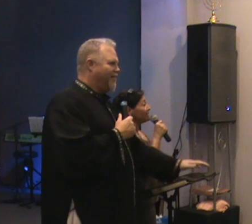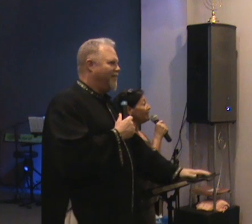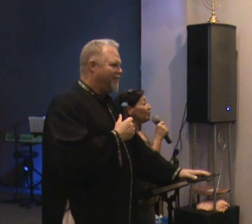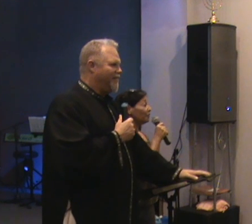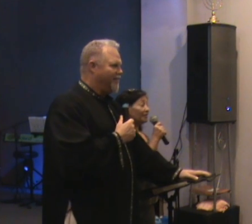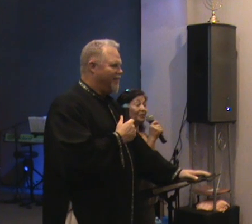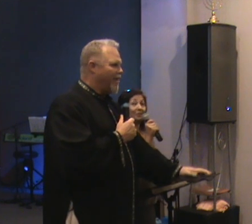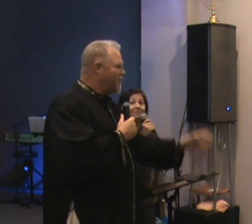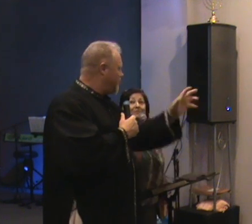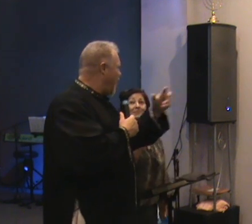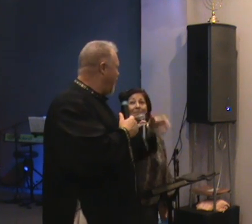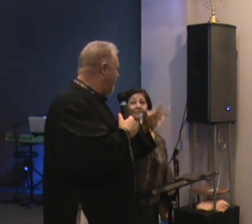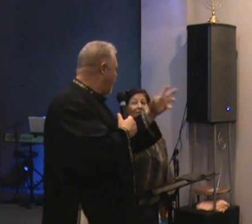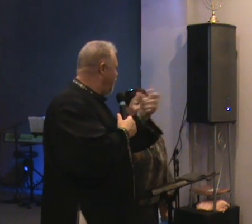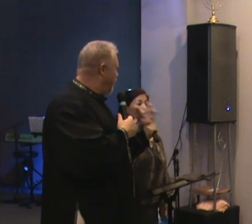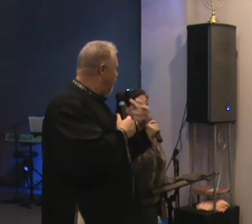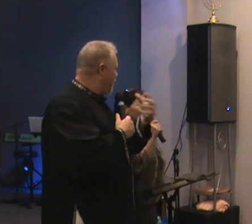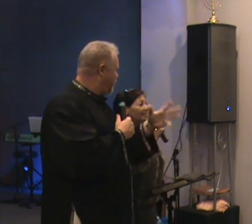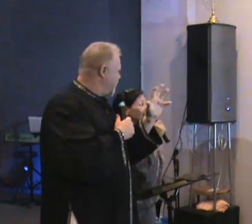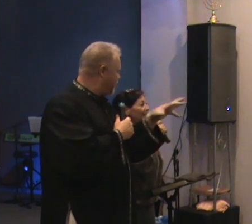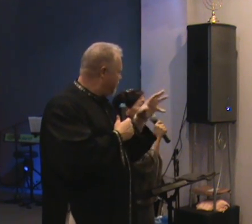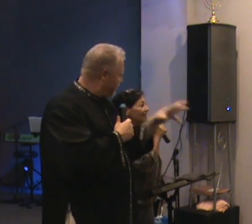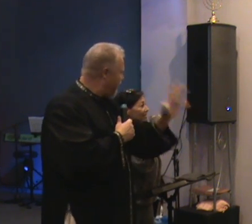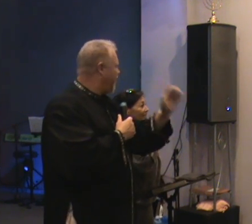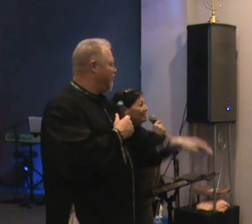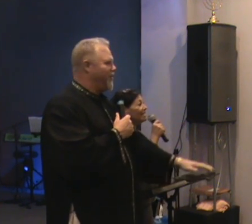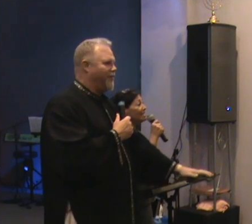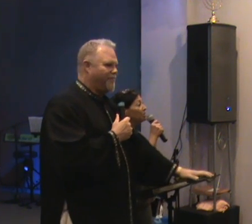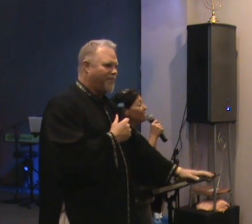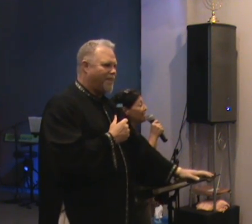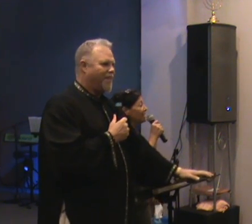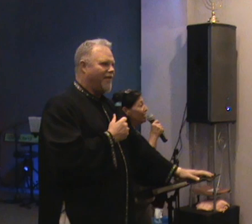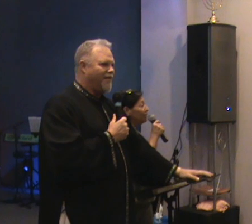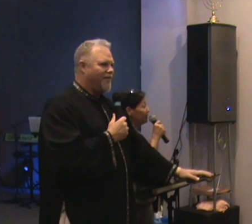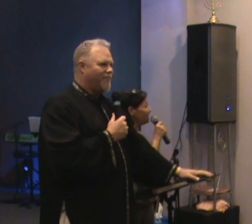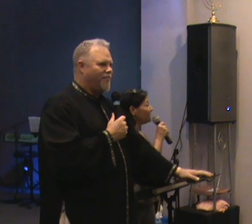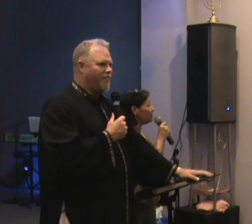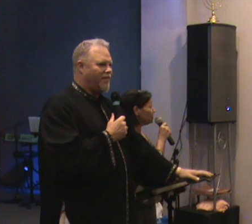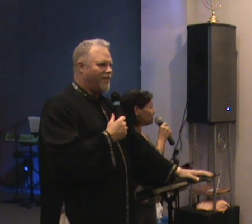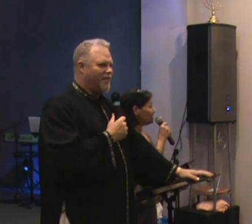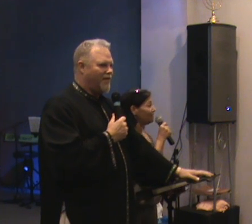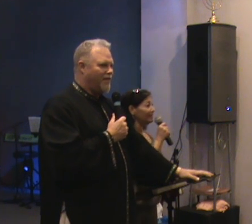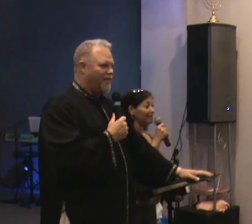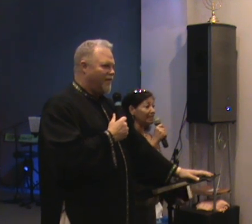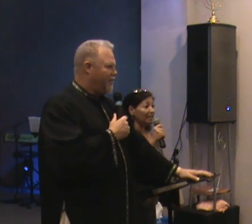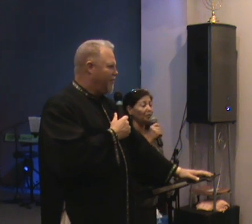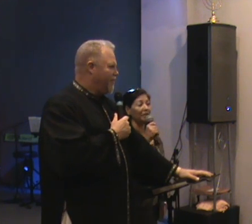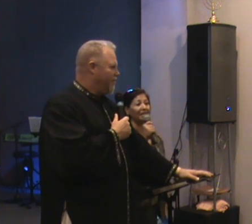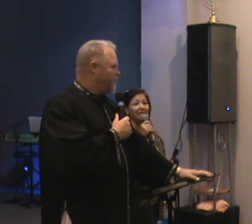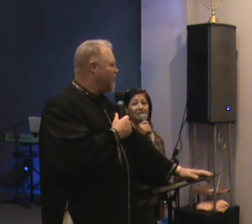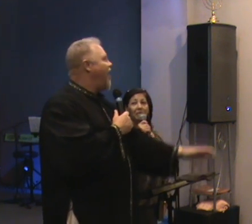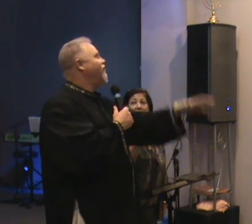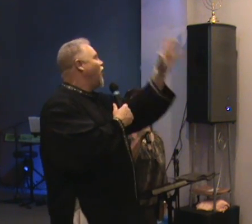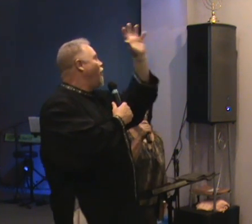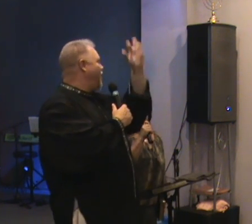aquí, estaba lloviendo. That was a sign that I knew that God was directing me. Y es una señal para mí que Dios estaba dirigiéndome